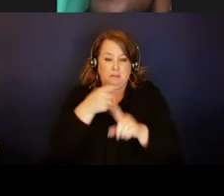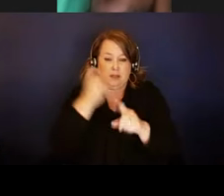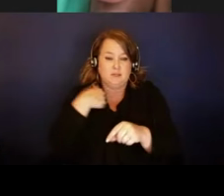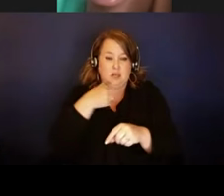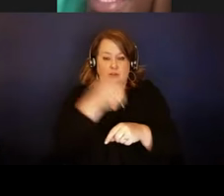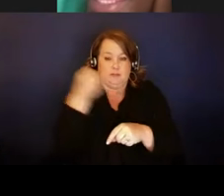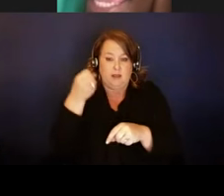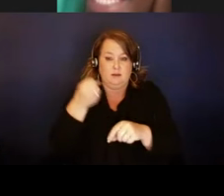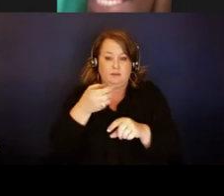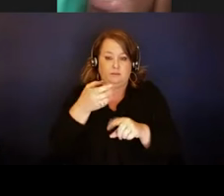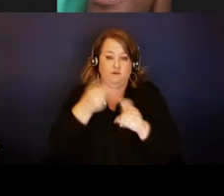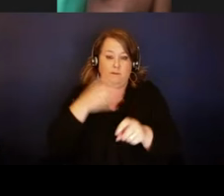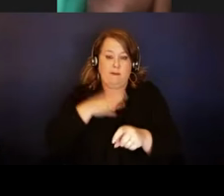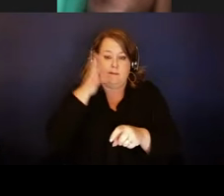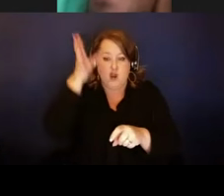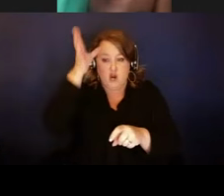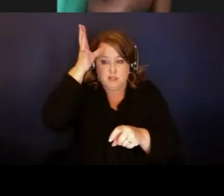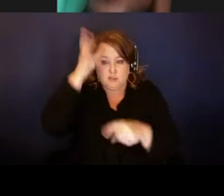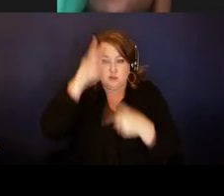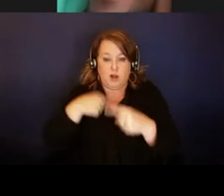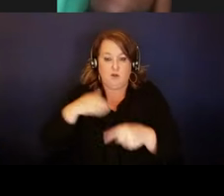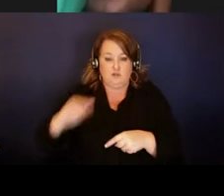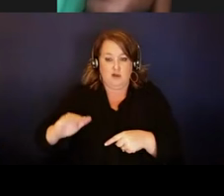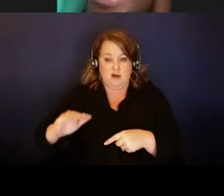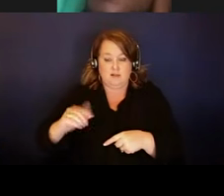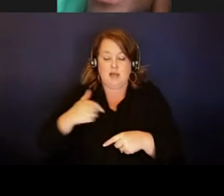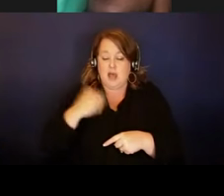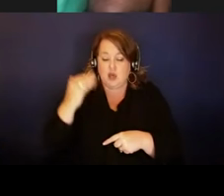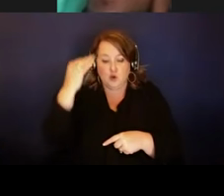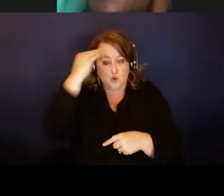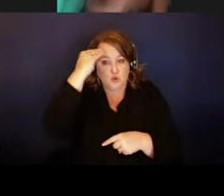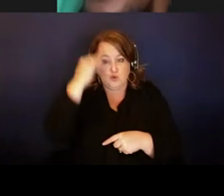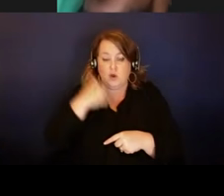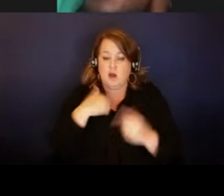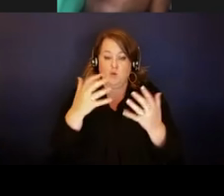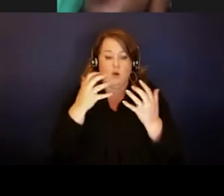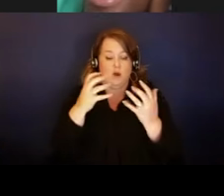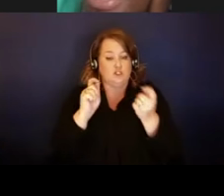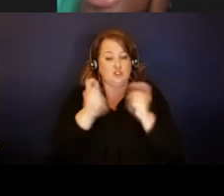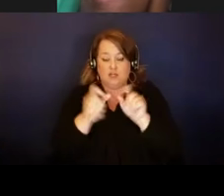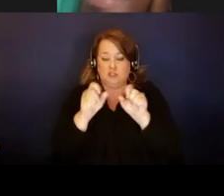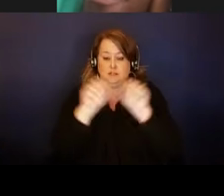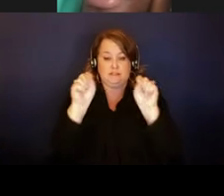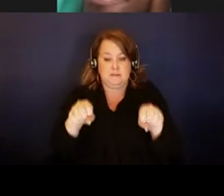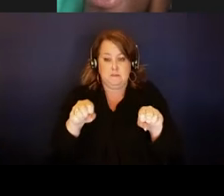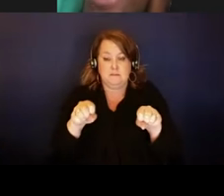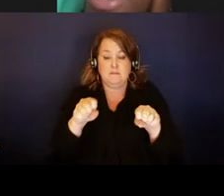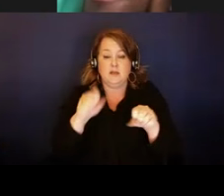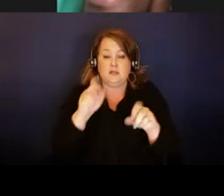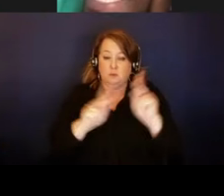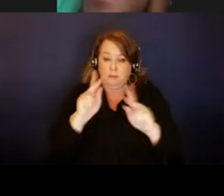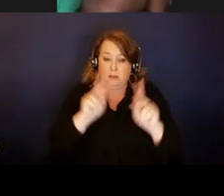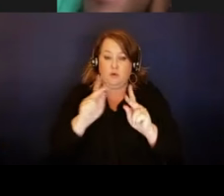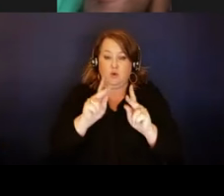child. And I knew from that point on that I wanted to help kind of reform that system, so people with disabilities aren't